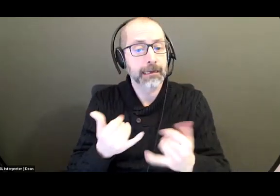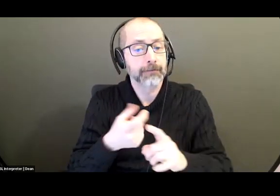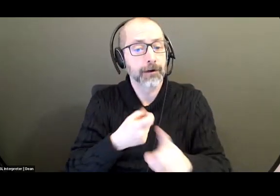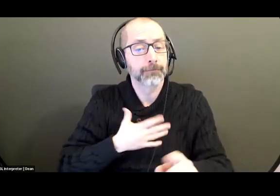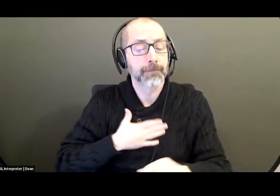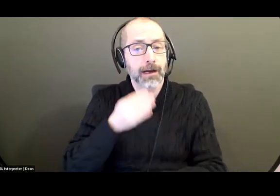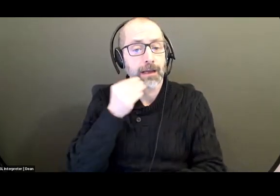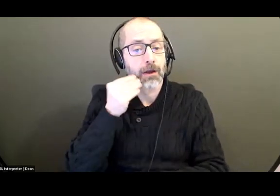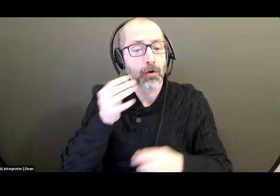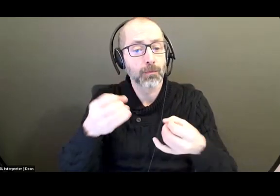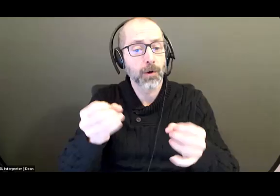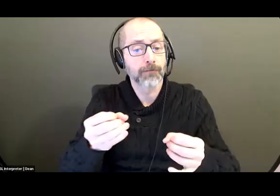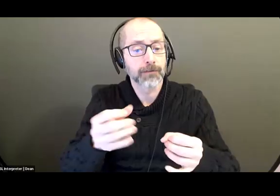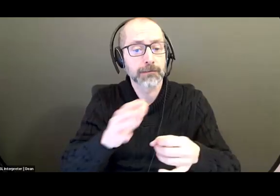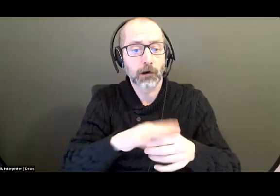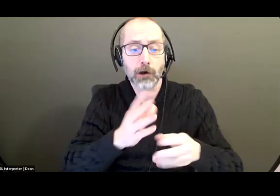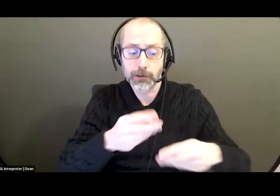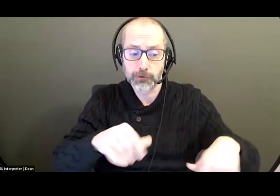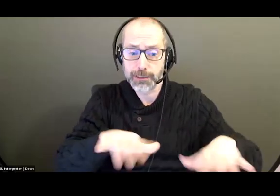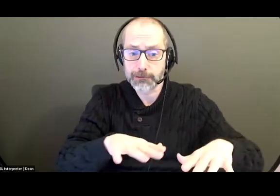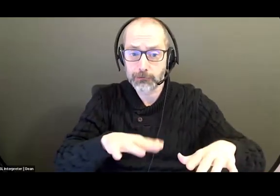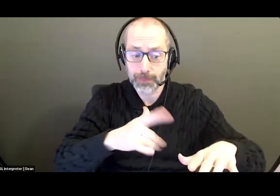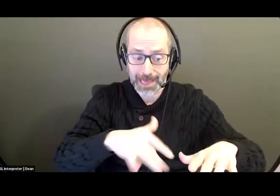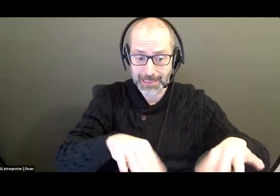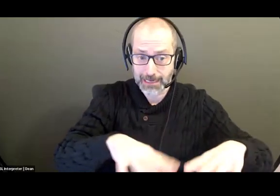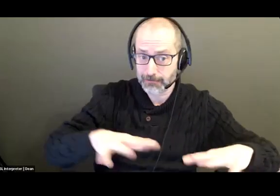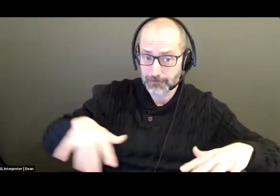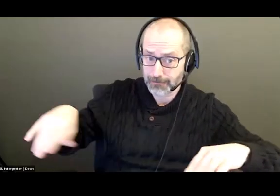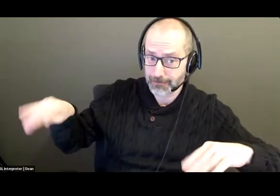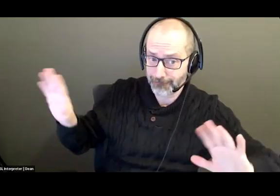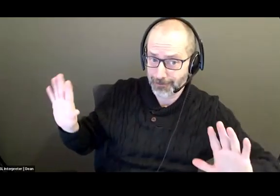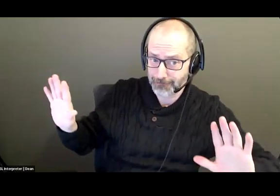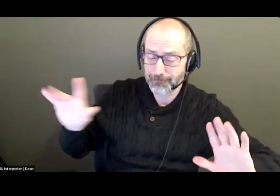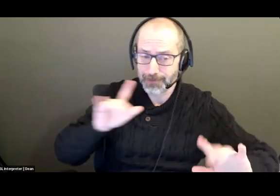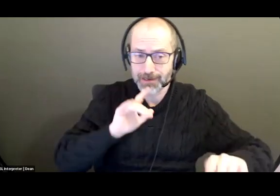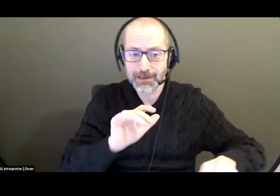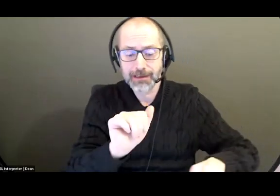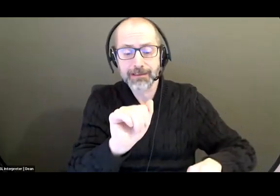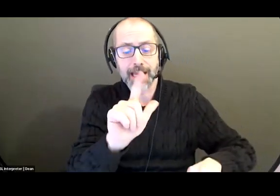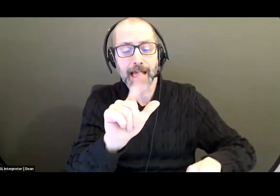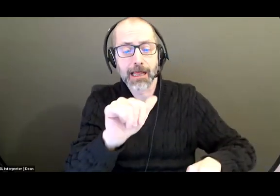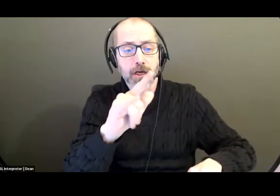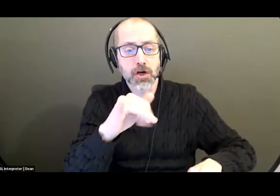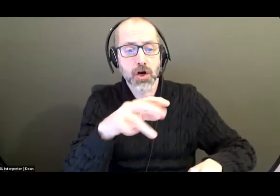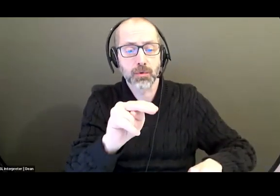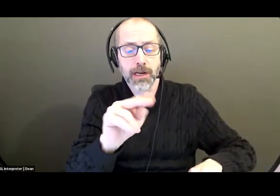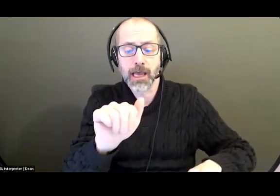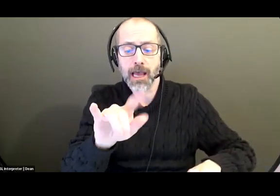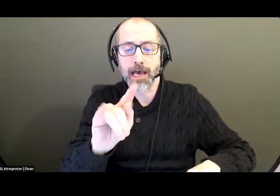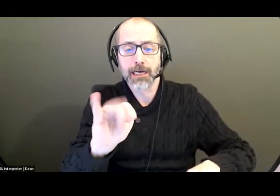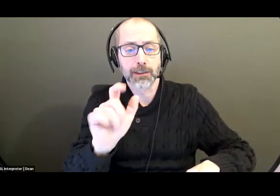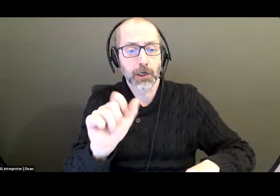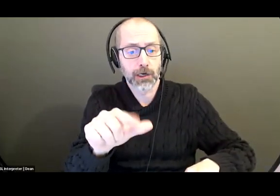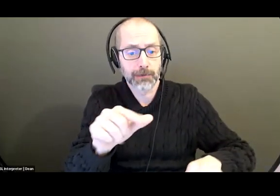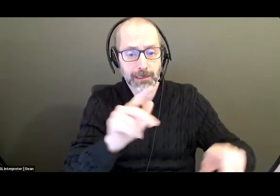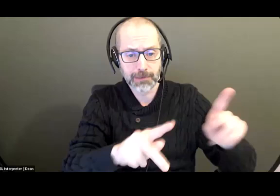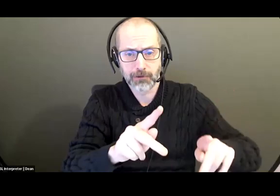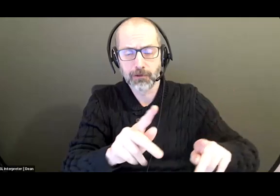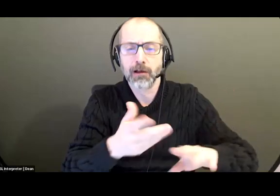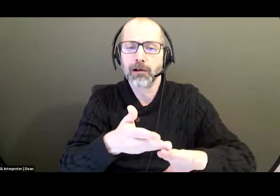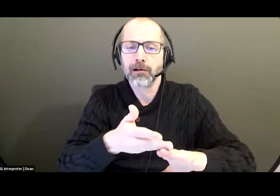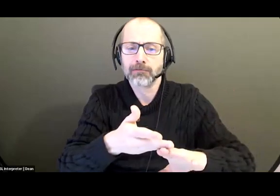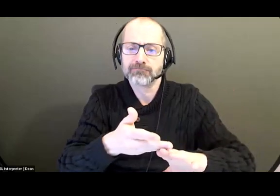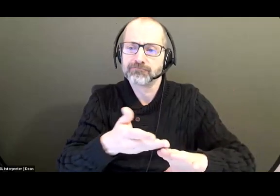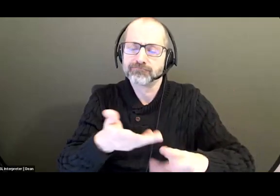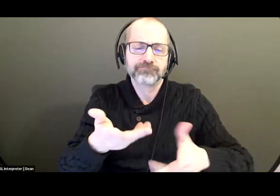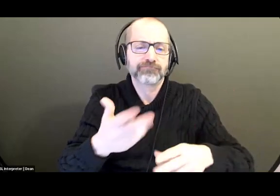use the pronouns he and they, and I'm joining you virtually today from my home office on the traditional and unceded territory of